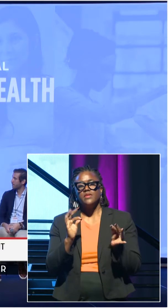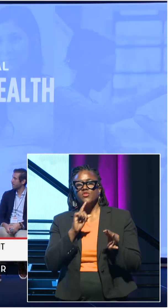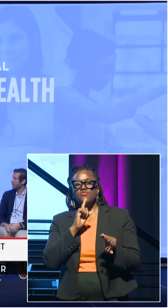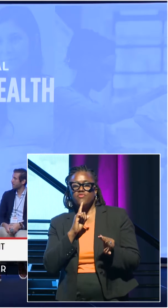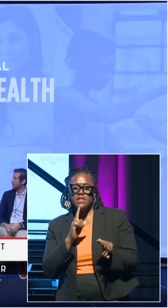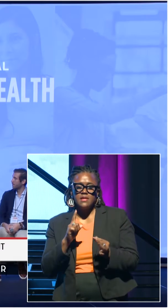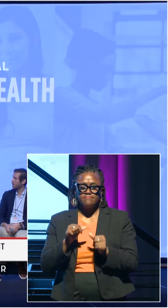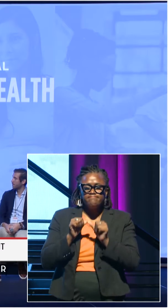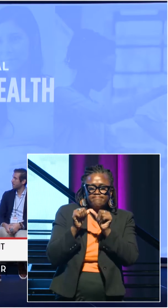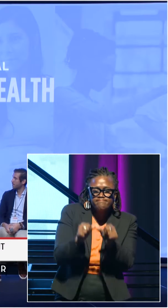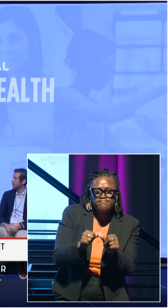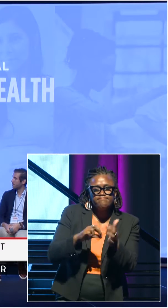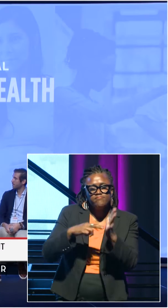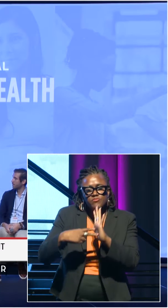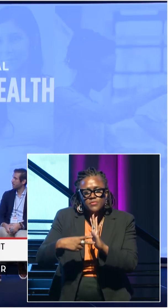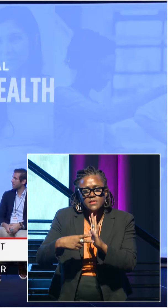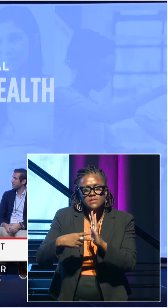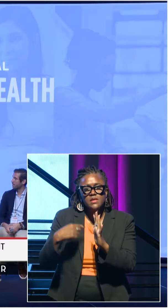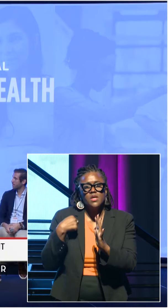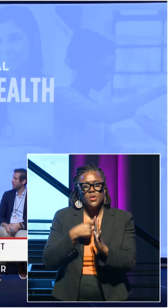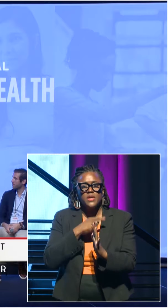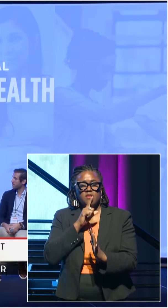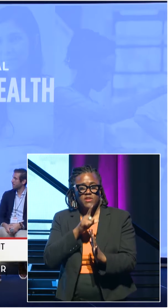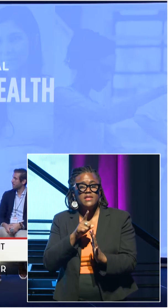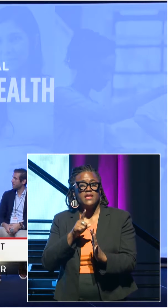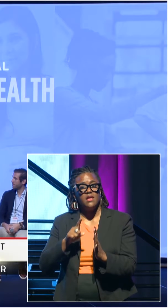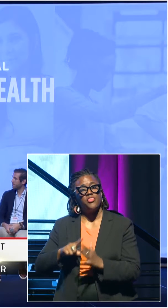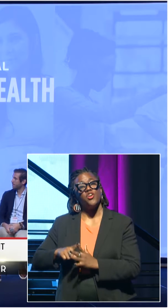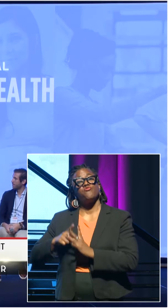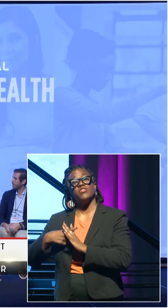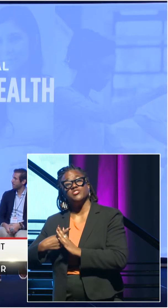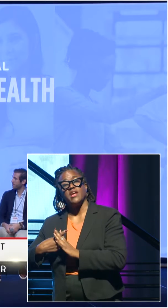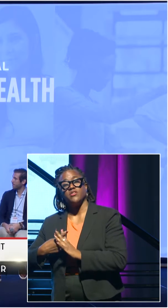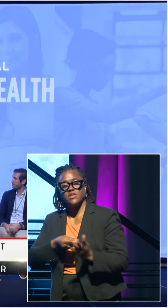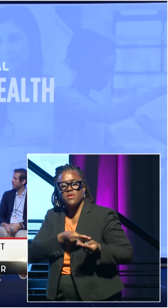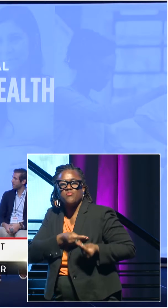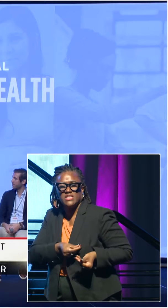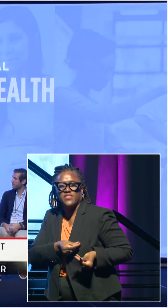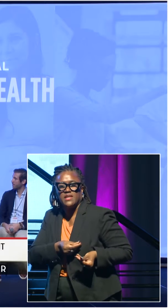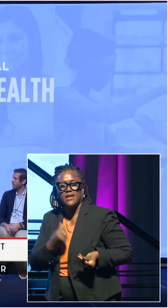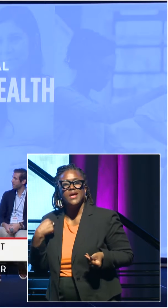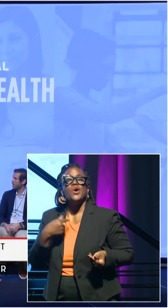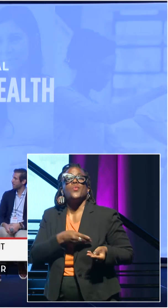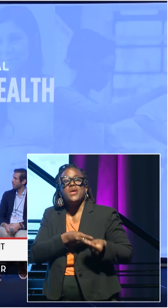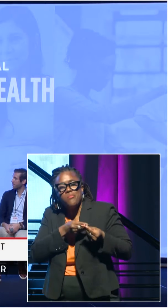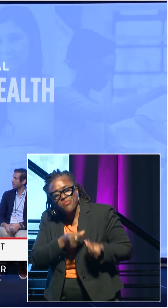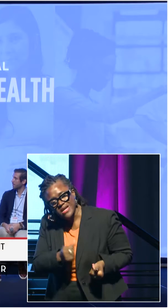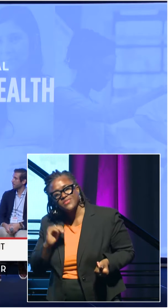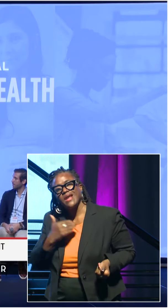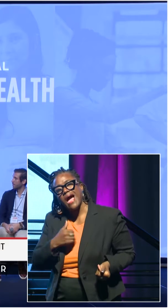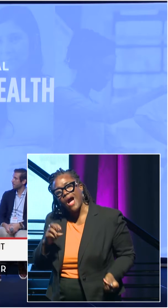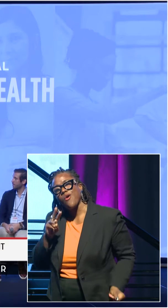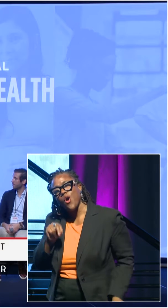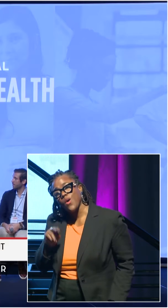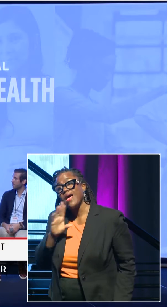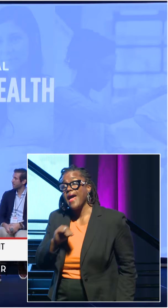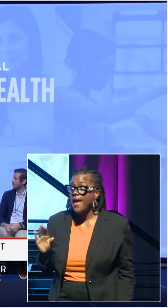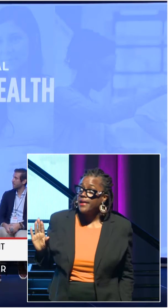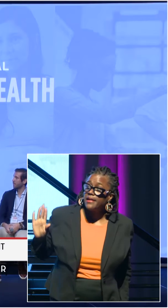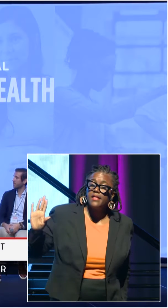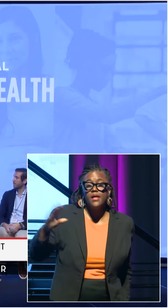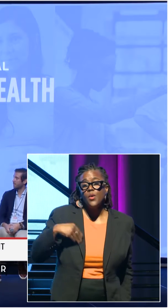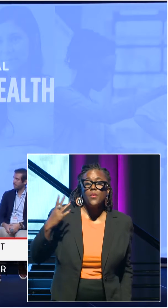in our purpose, because we were the originators of breastfeeding. We breastfed our own and master's